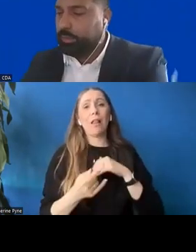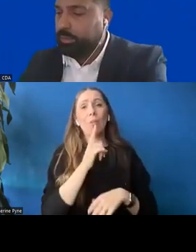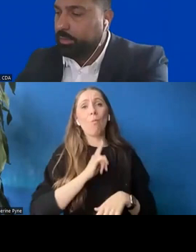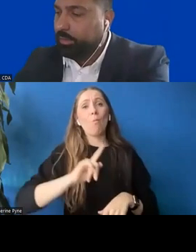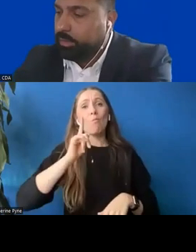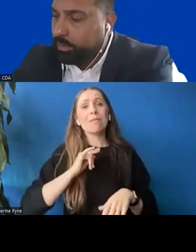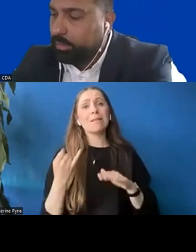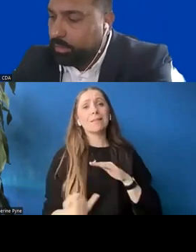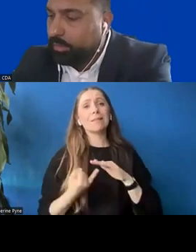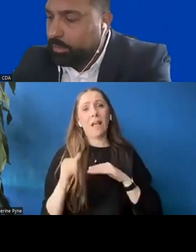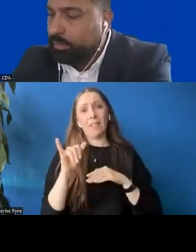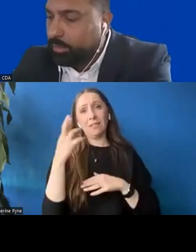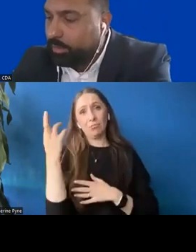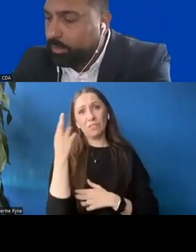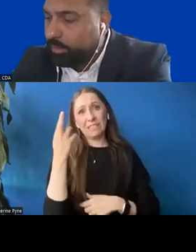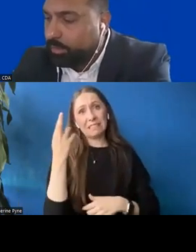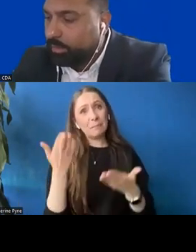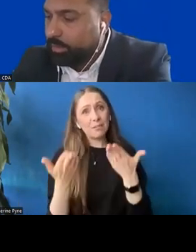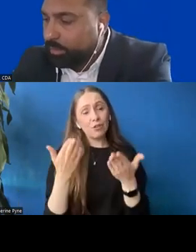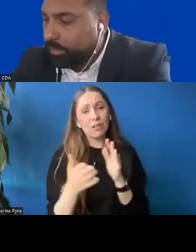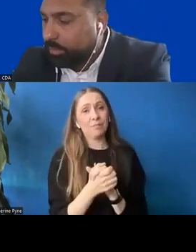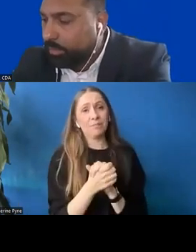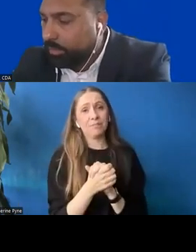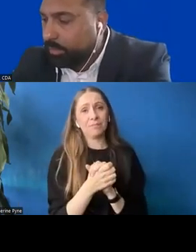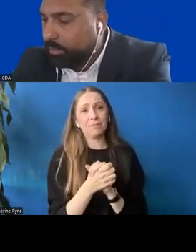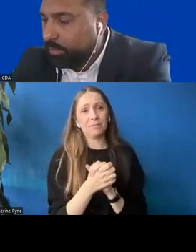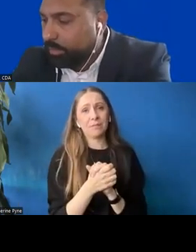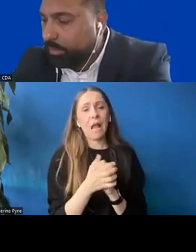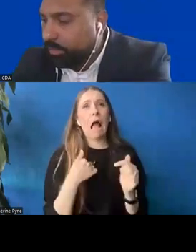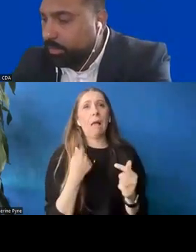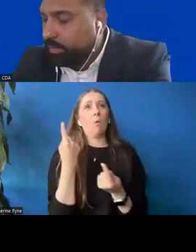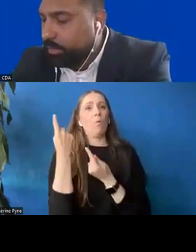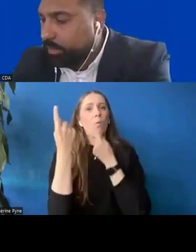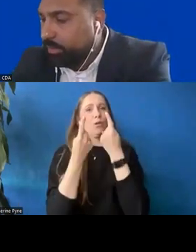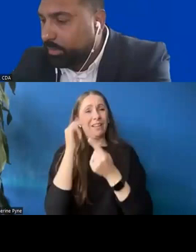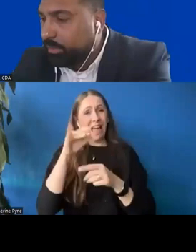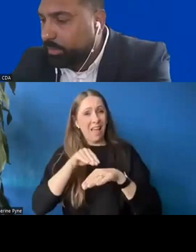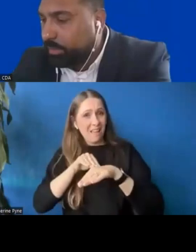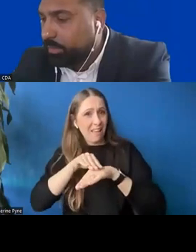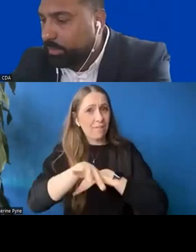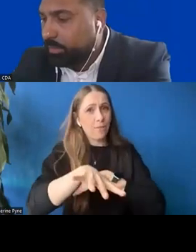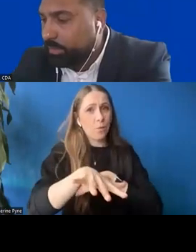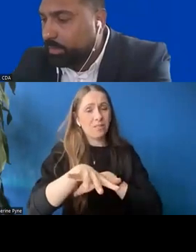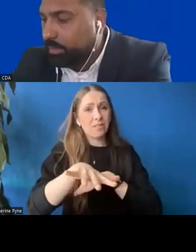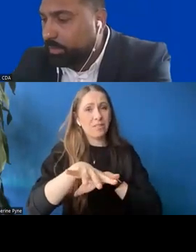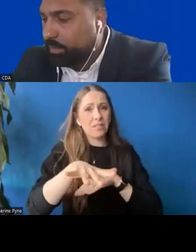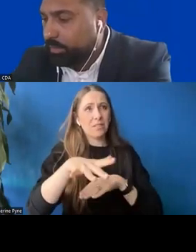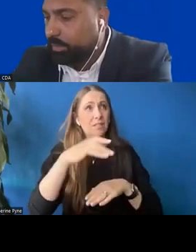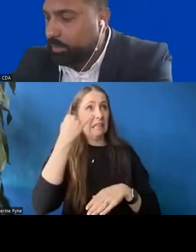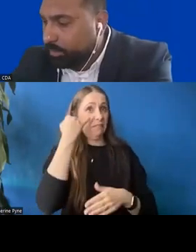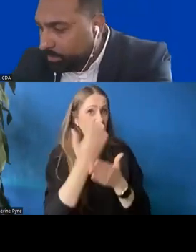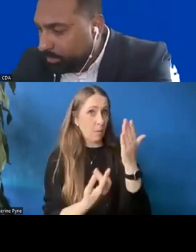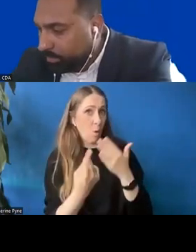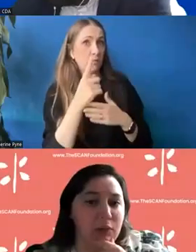a driver, potentially. Just wondering if that influences, whether